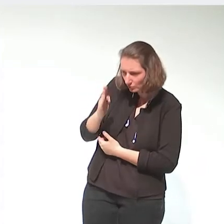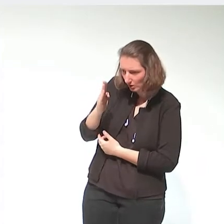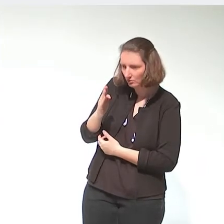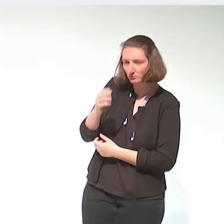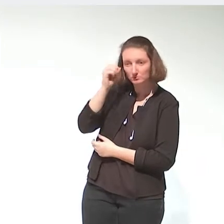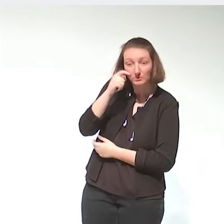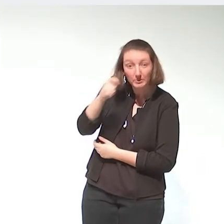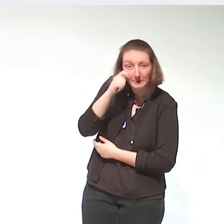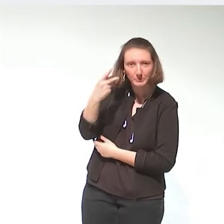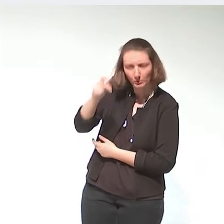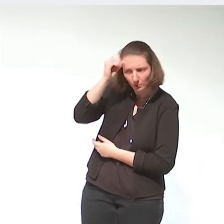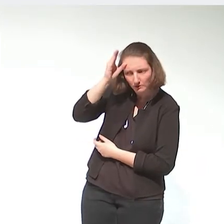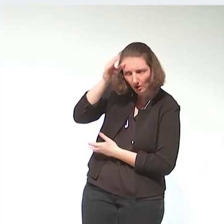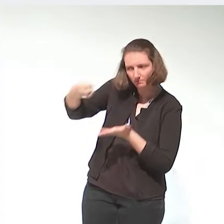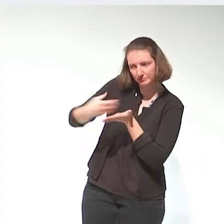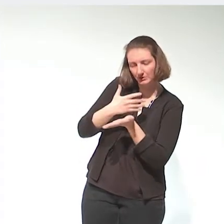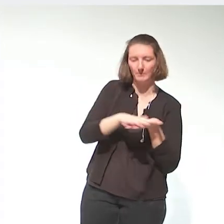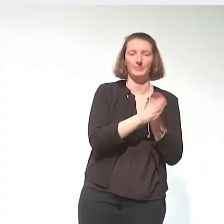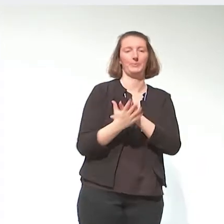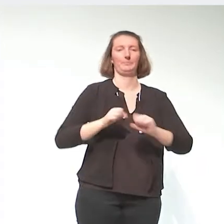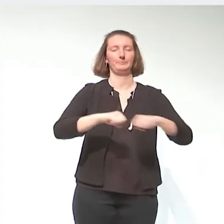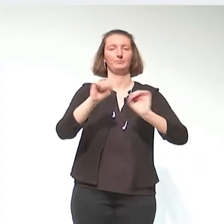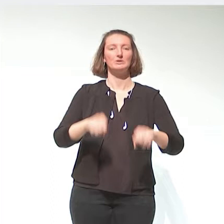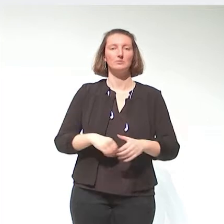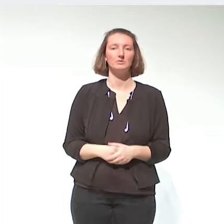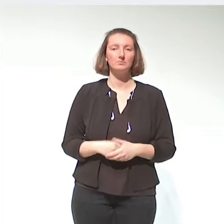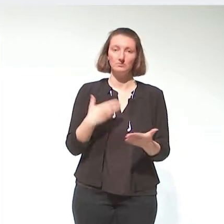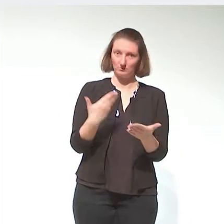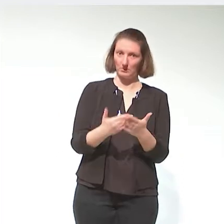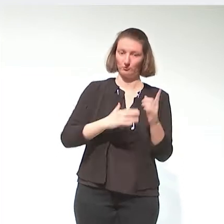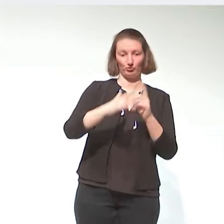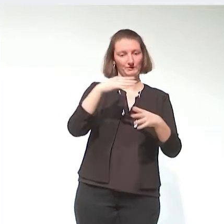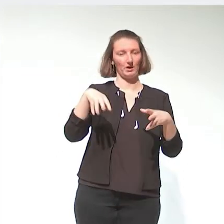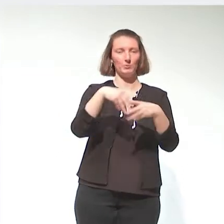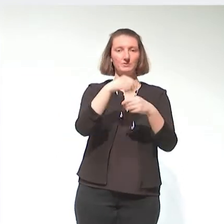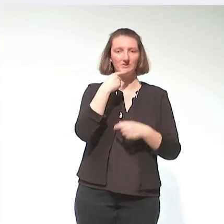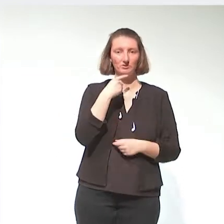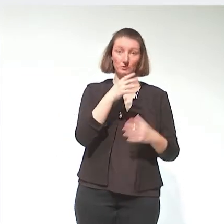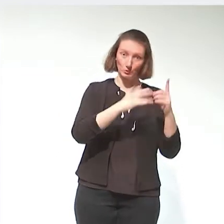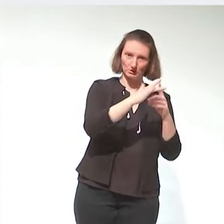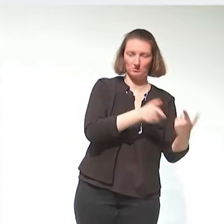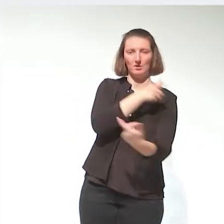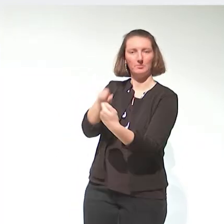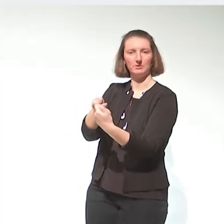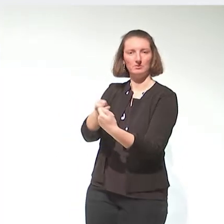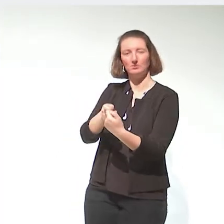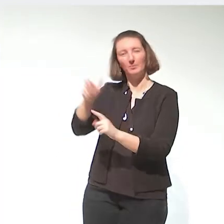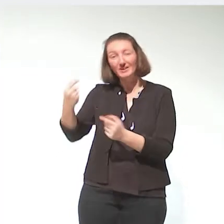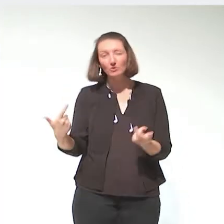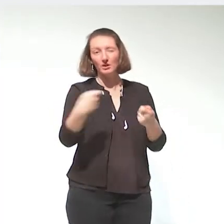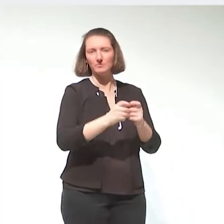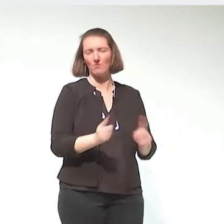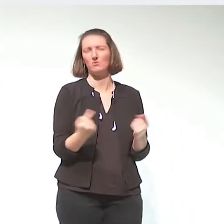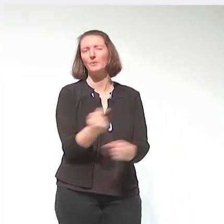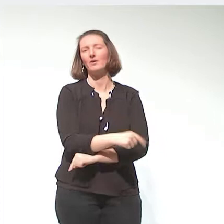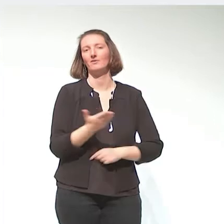And of course, we will bring in their expertise. In an inclusive society, the society should adapt to the person's uniqueness, not